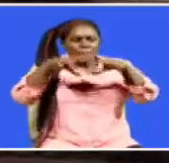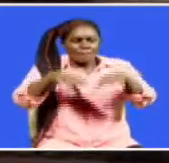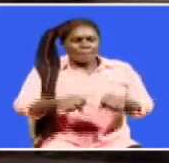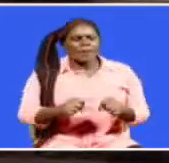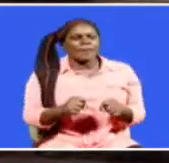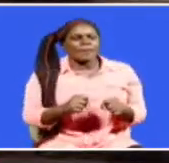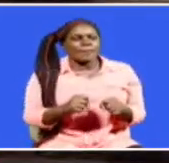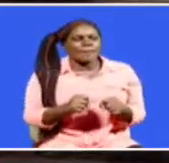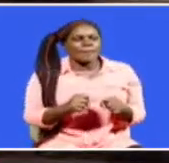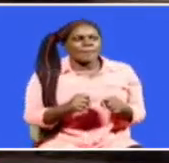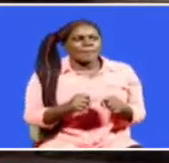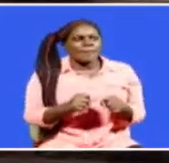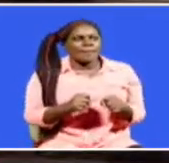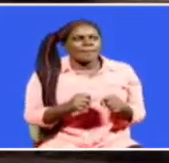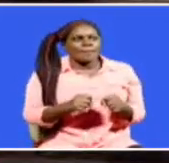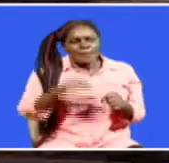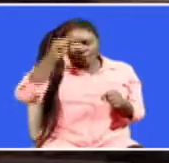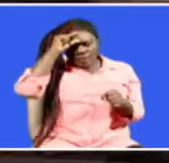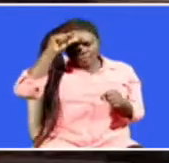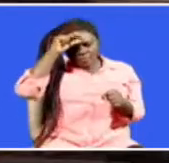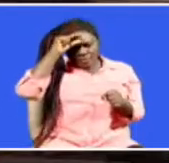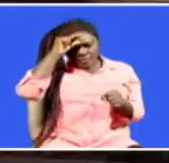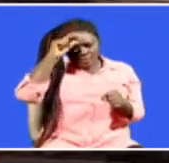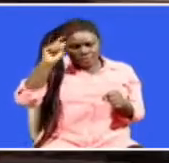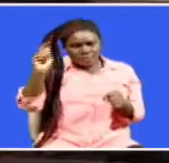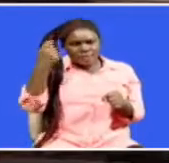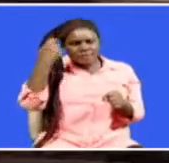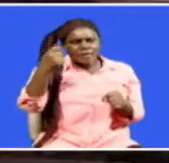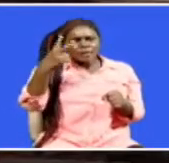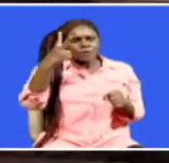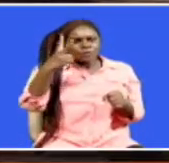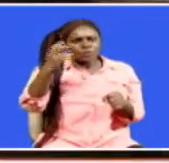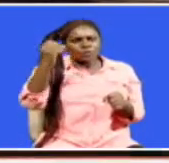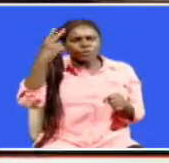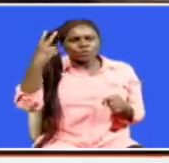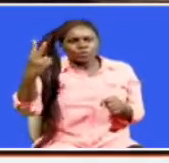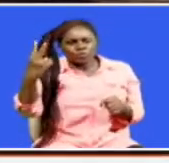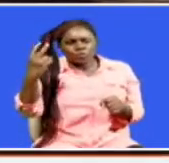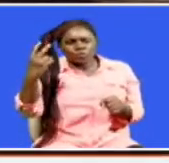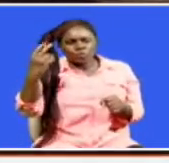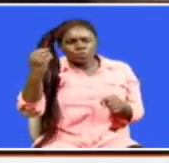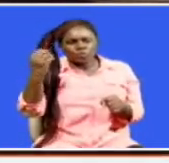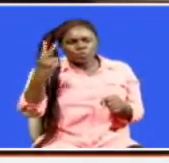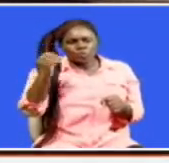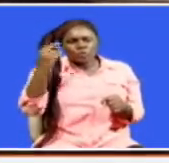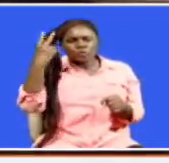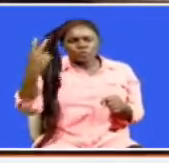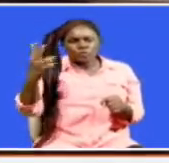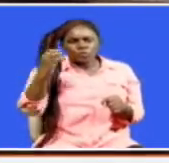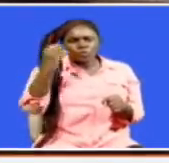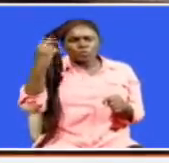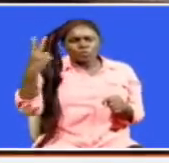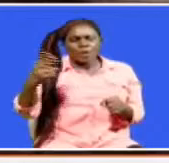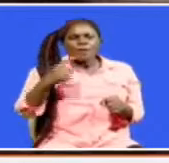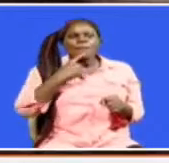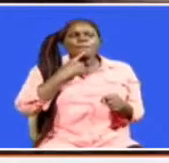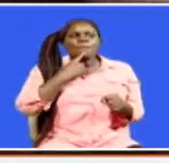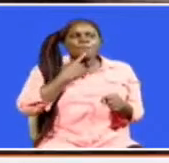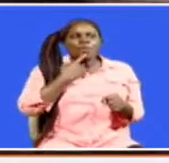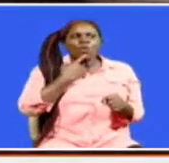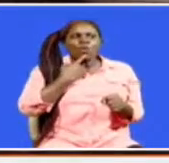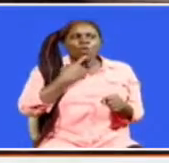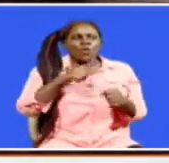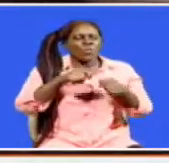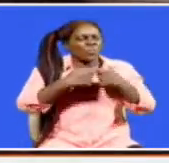over the government of the Republic of Kenya in 2002 and 2007. Moi had brought